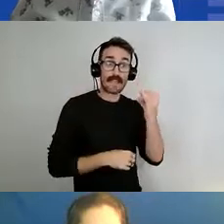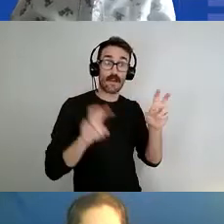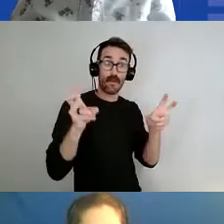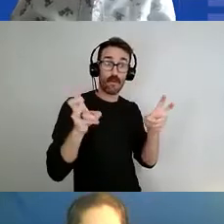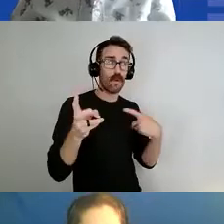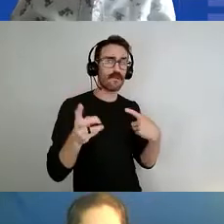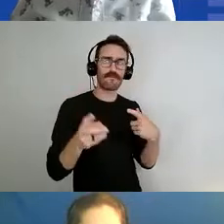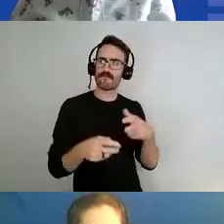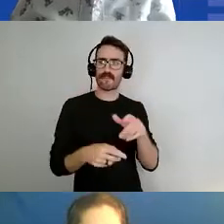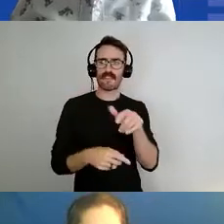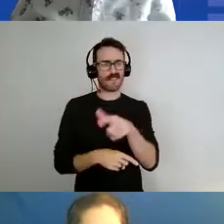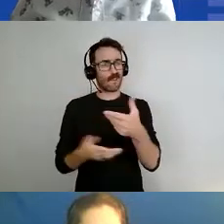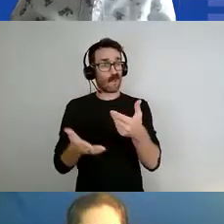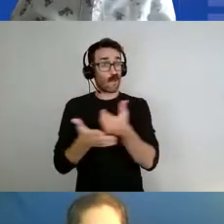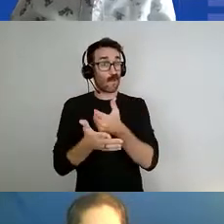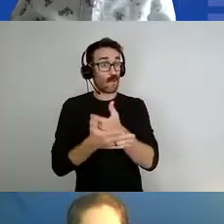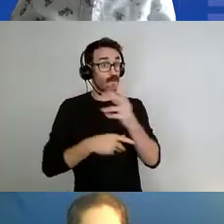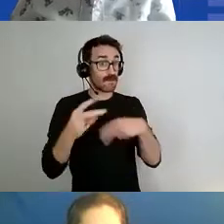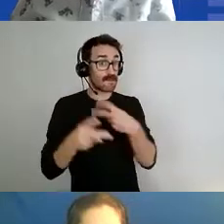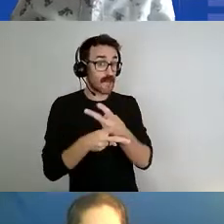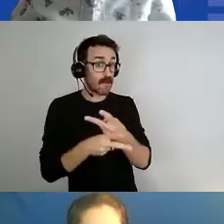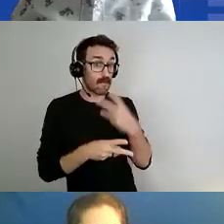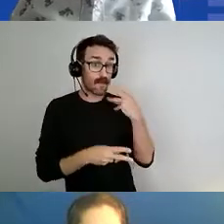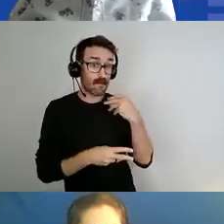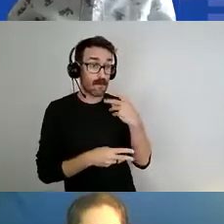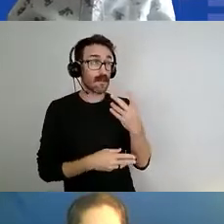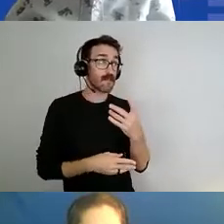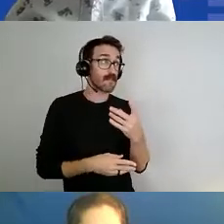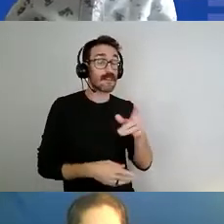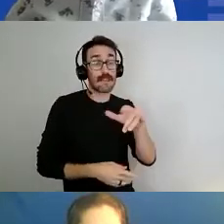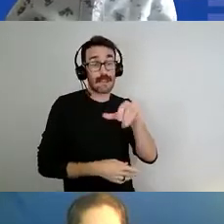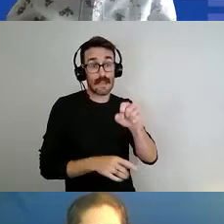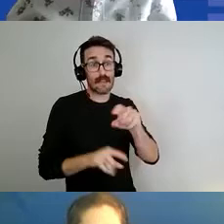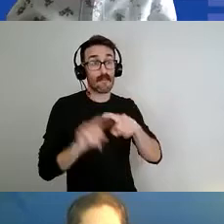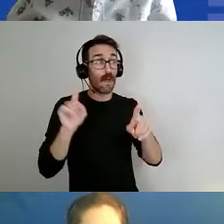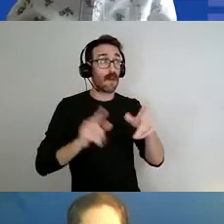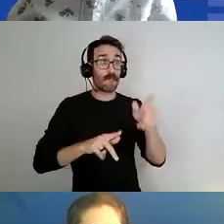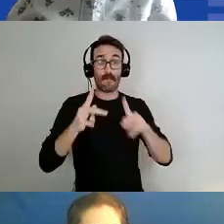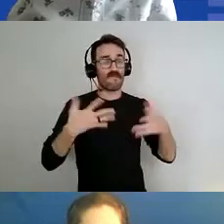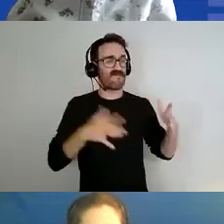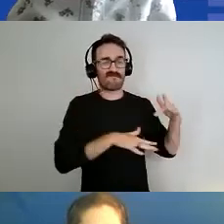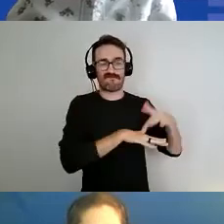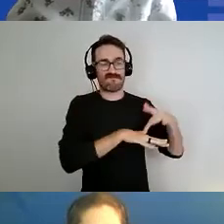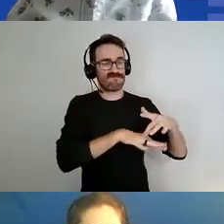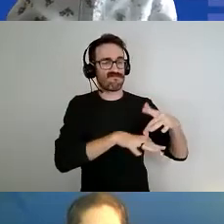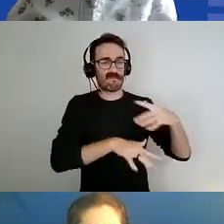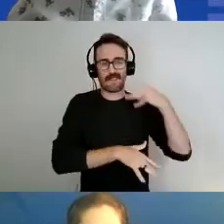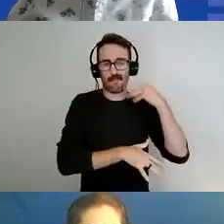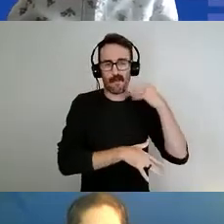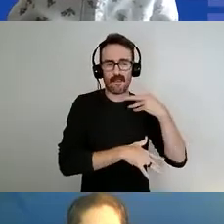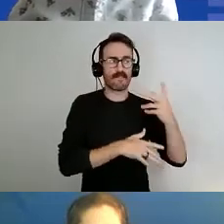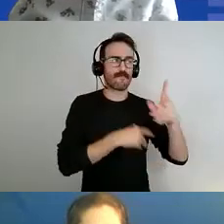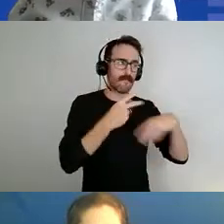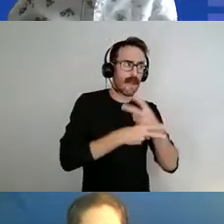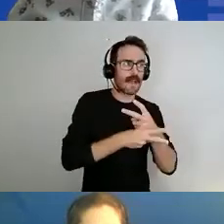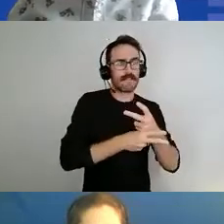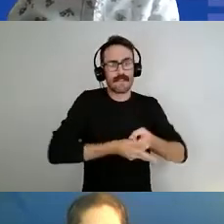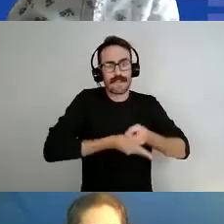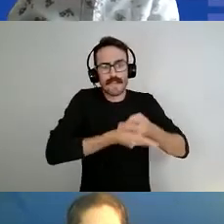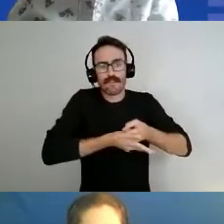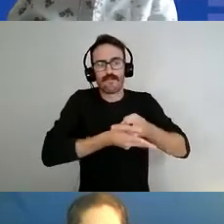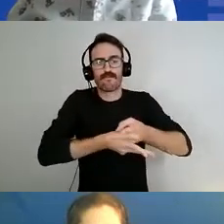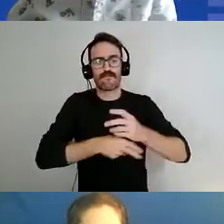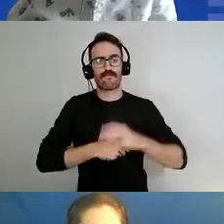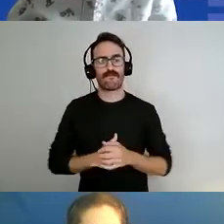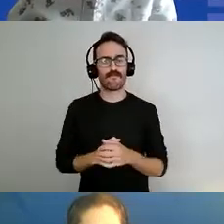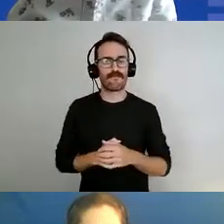of experience, but it's not entirely novel as people have past skills, experiences, and knowledge that they're bringing forward